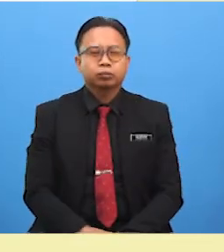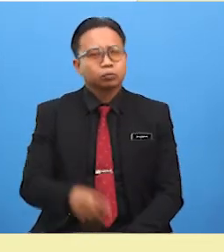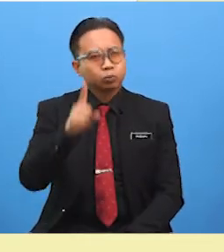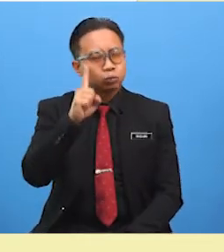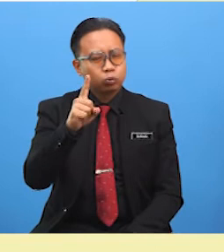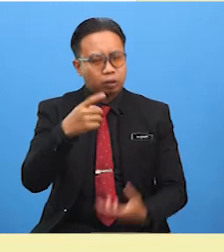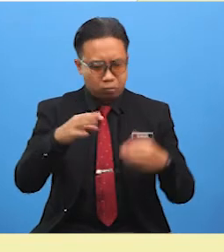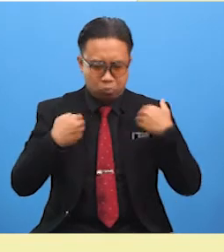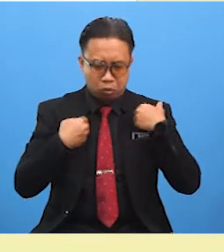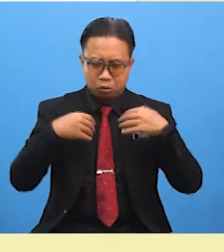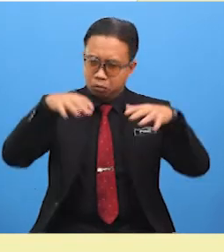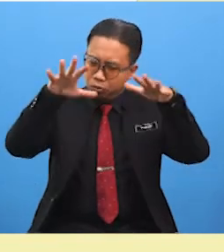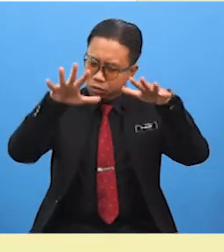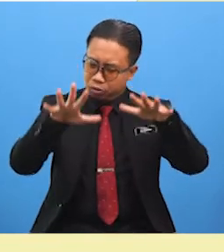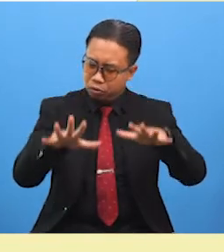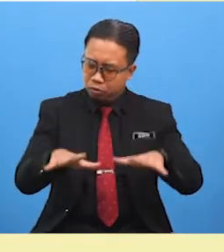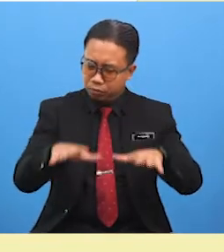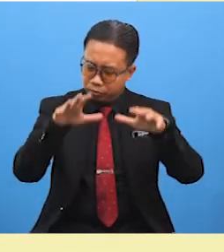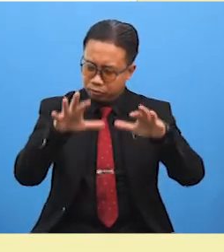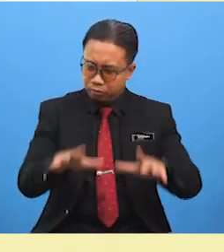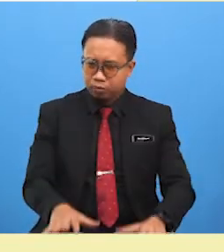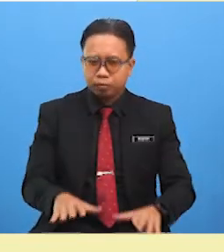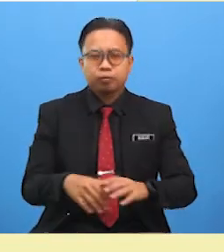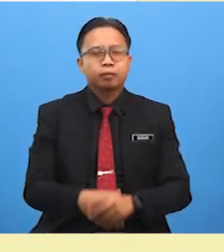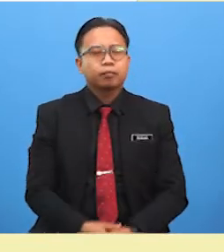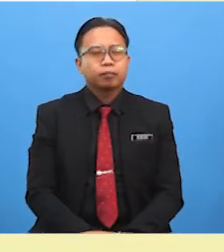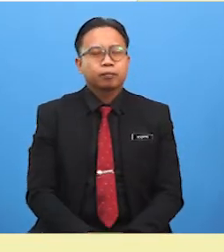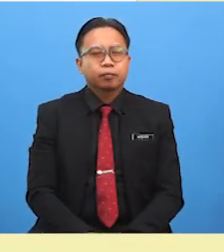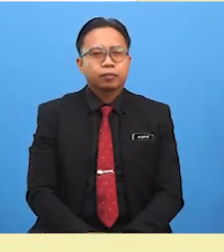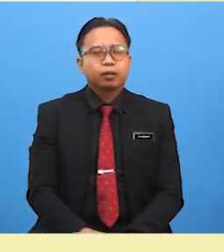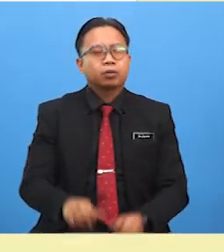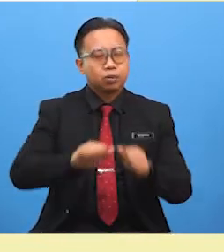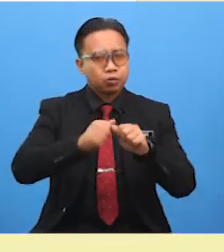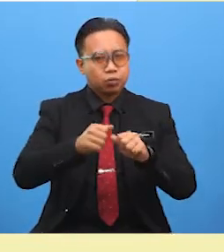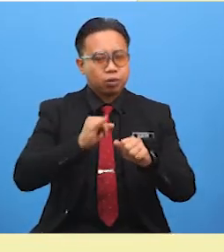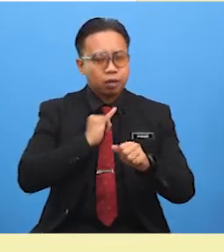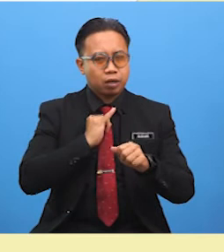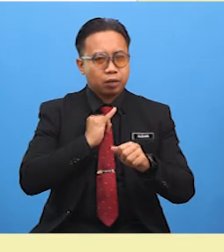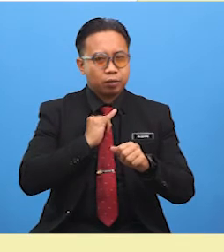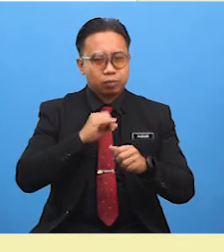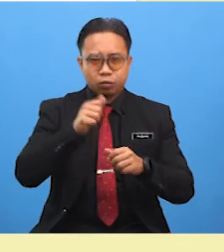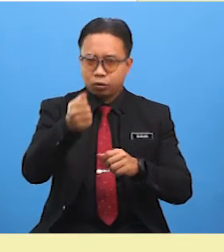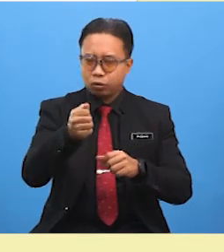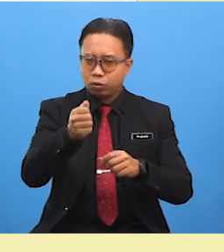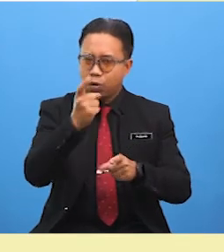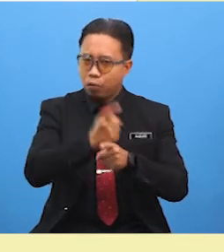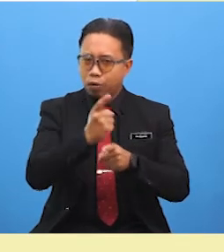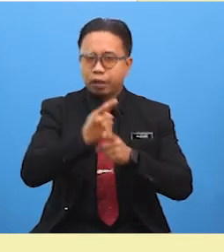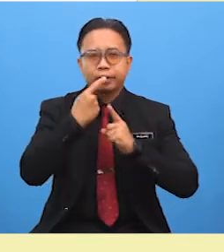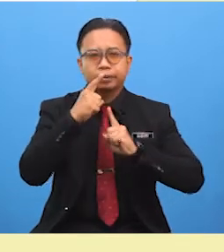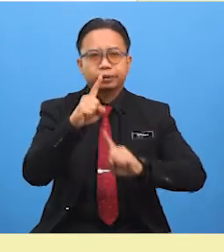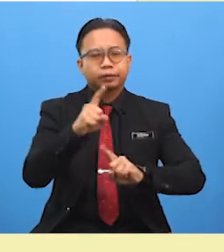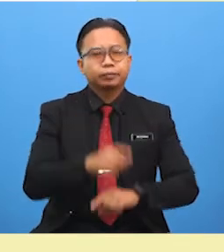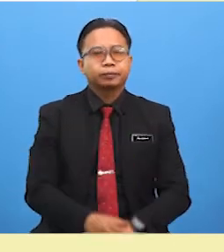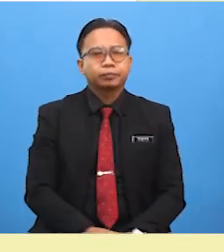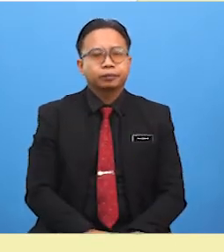quite obvious, wasn't it? So, I wish all of you got the right answers. From this section, you have learned